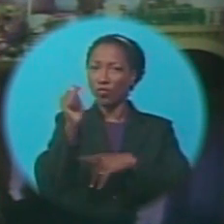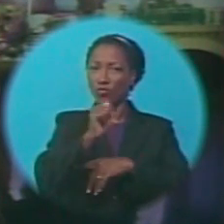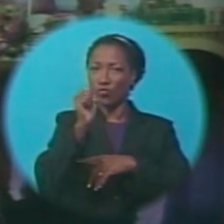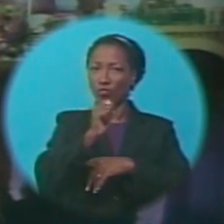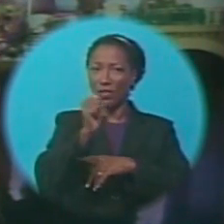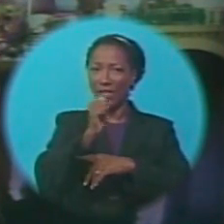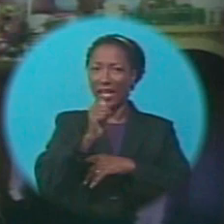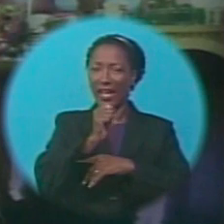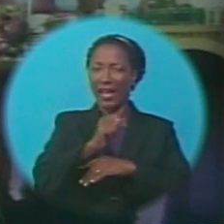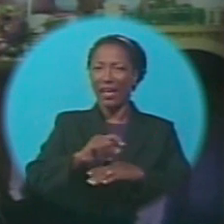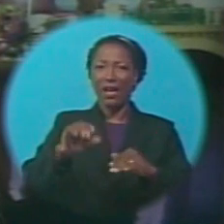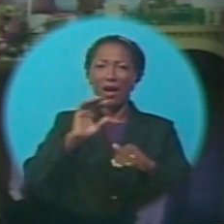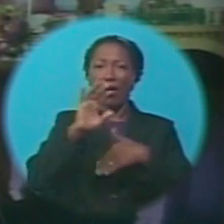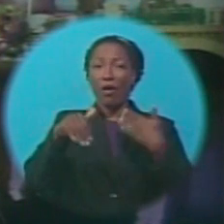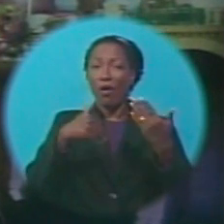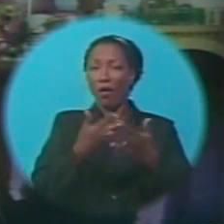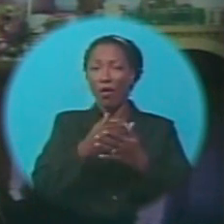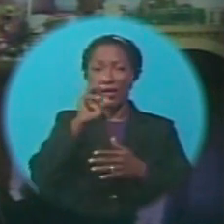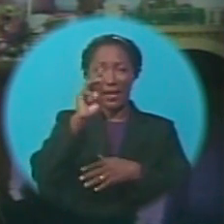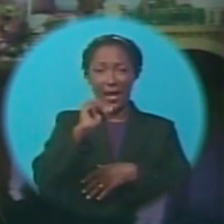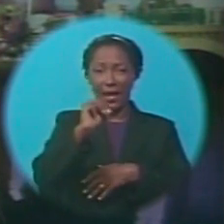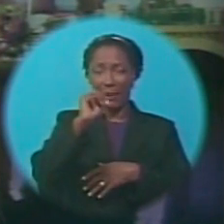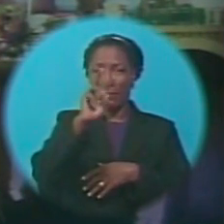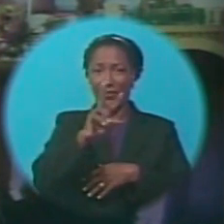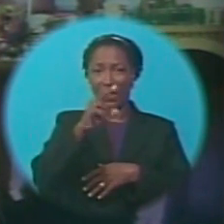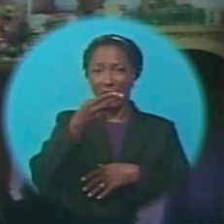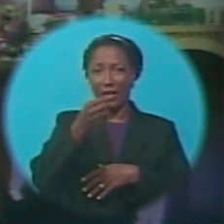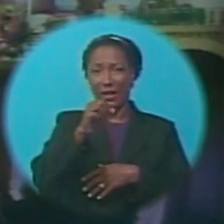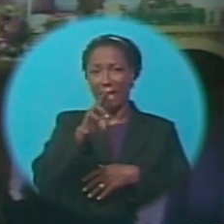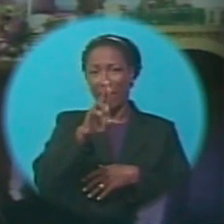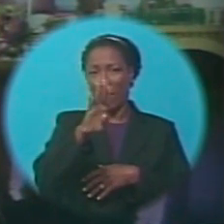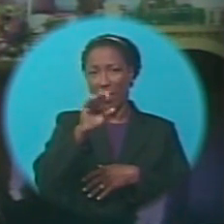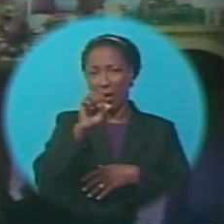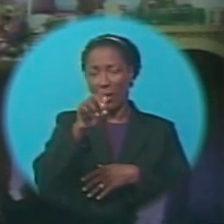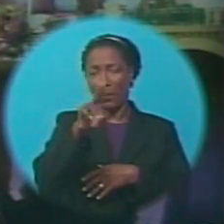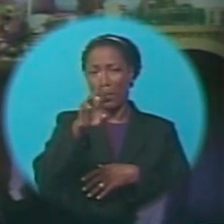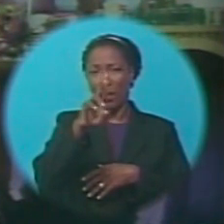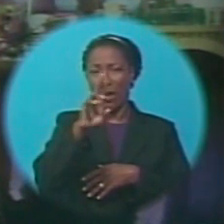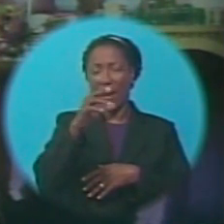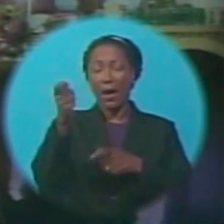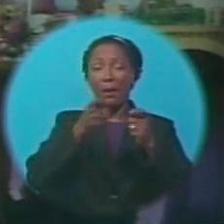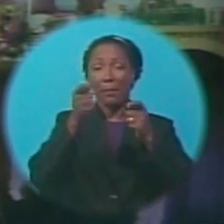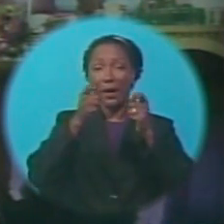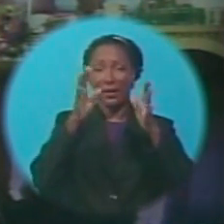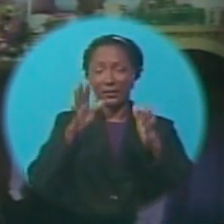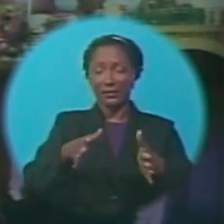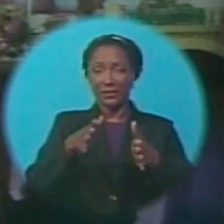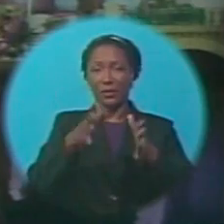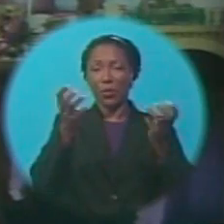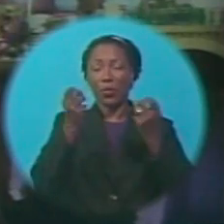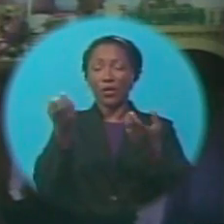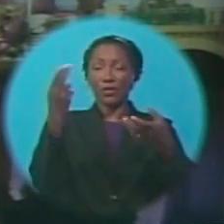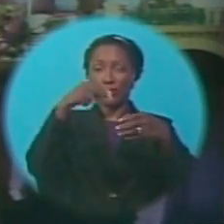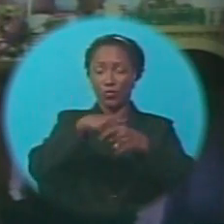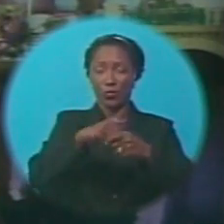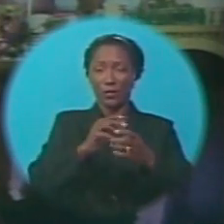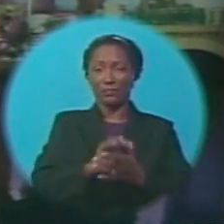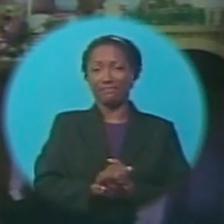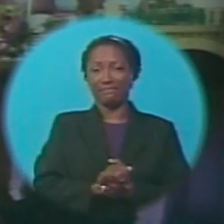MV Harbormaster was filled with people ready to join the family from the Pine for the last lap crop-over activity.